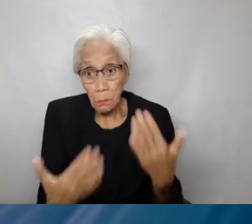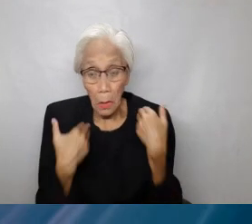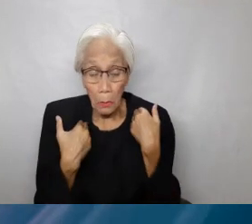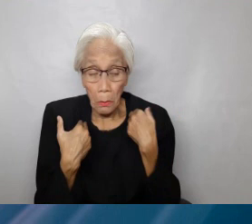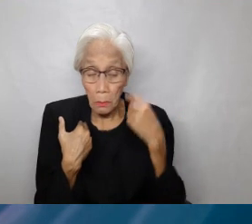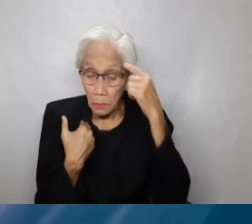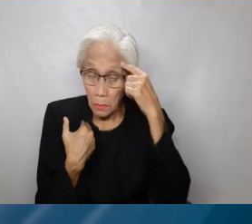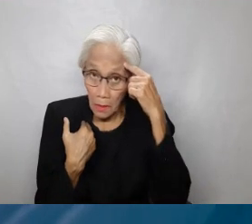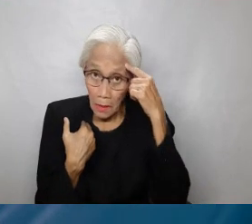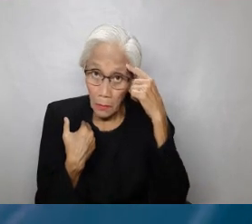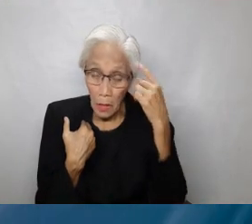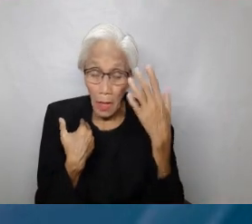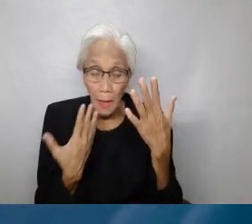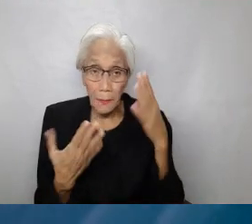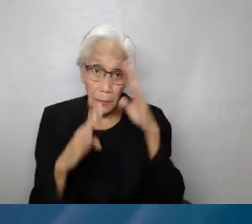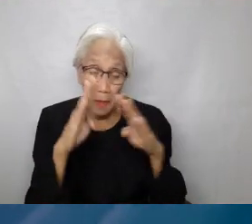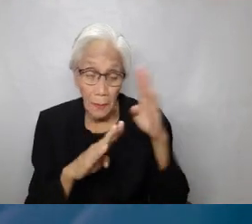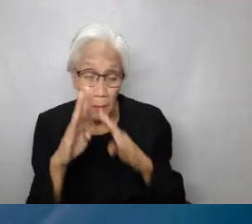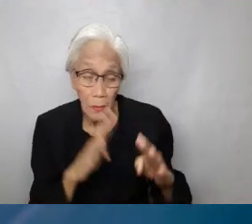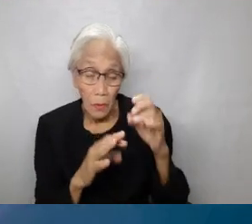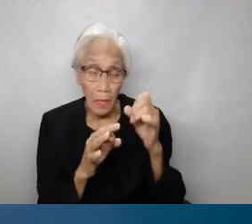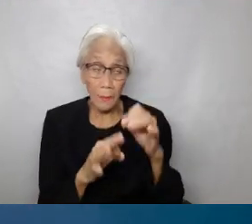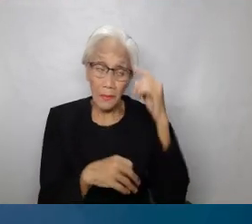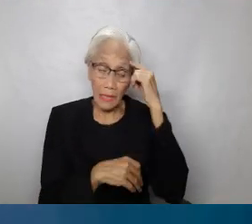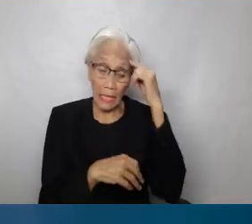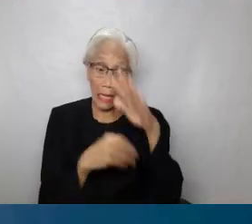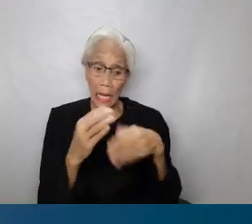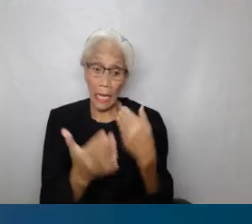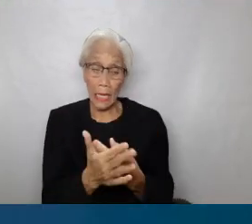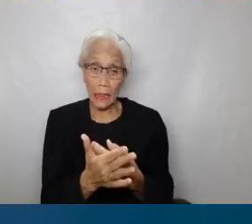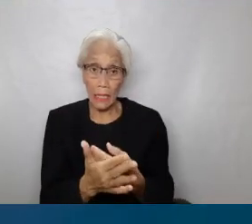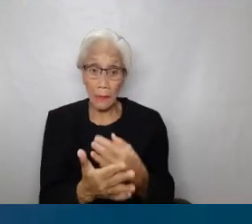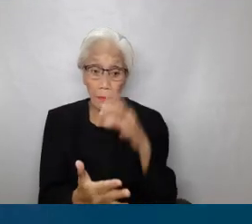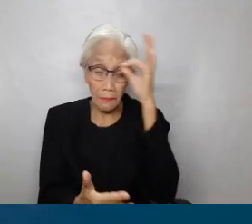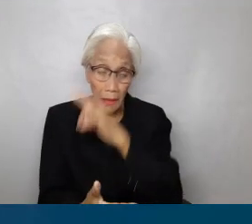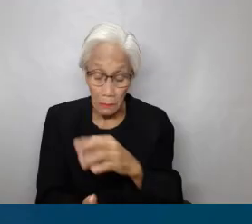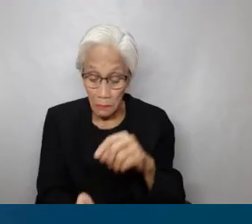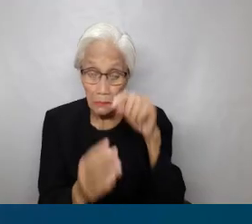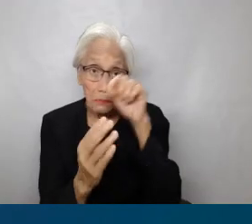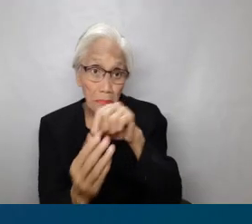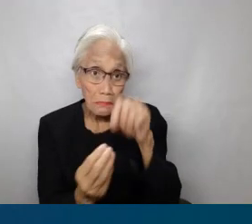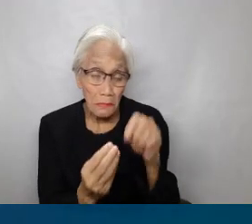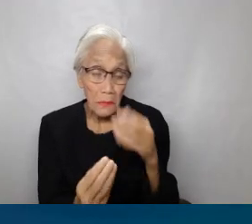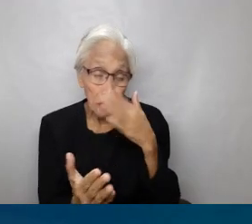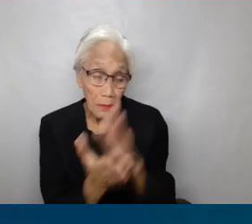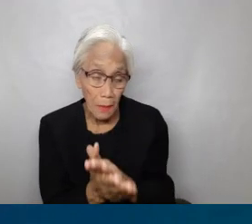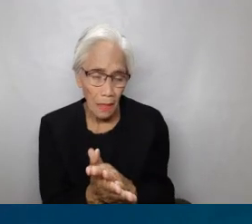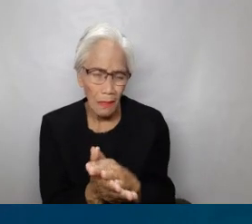May diferensya ka lang naman sa pag-iisip kung sa isip mo na hindi lahat ng pangkukulam ay masama,